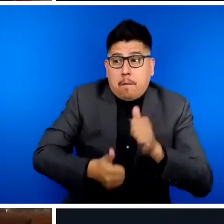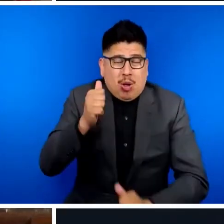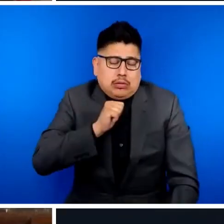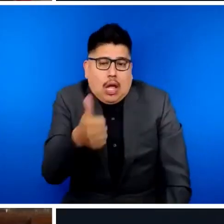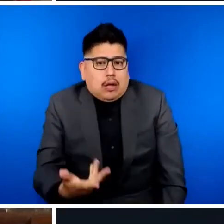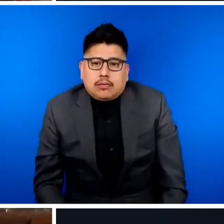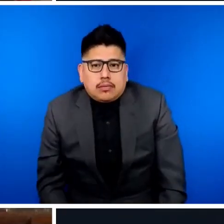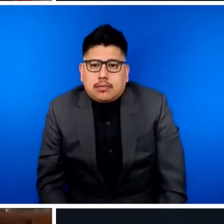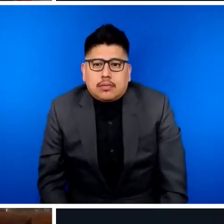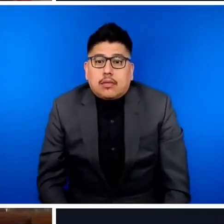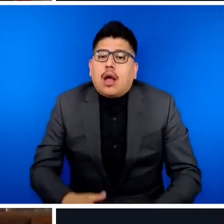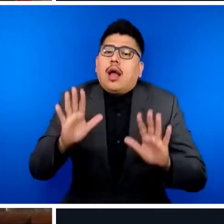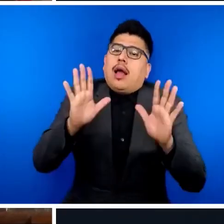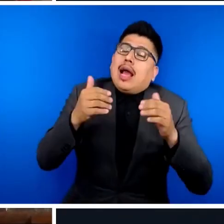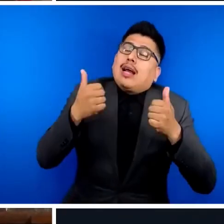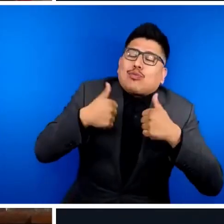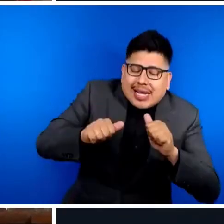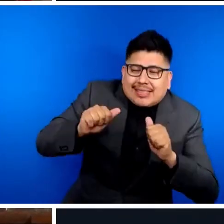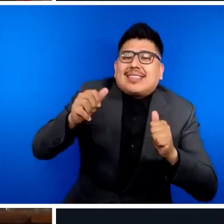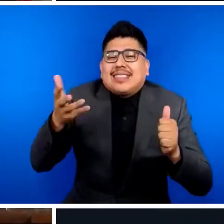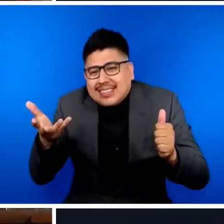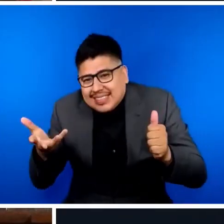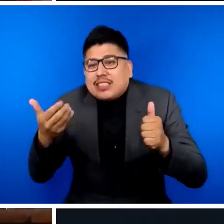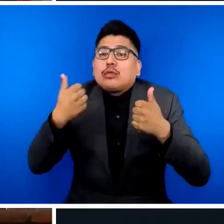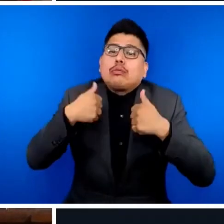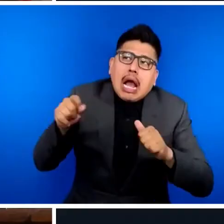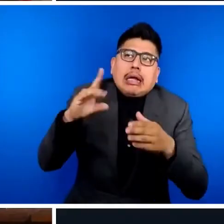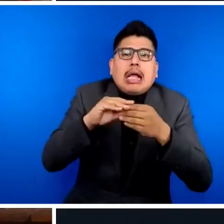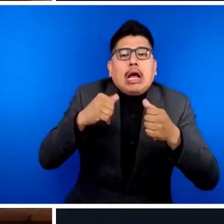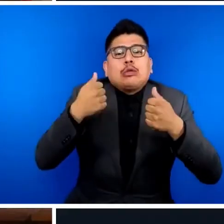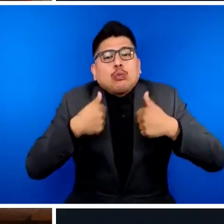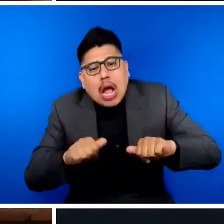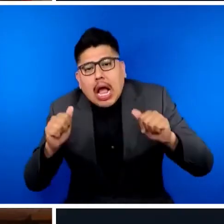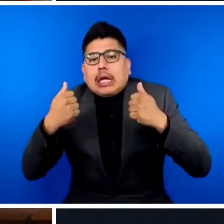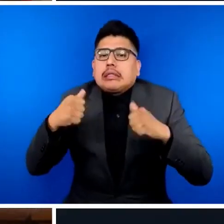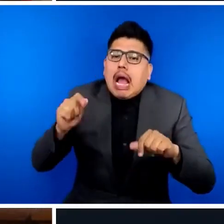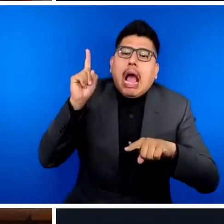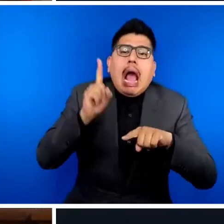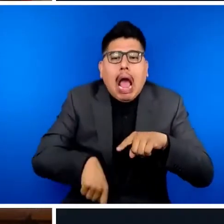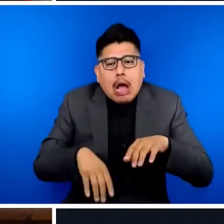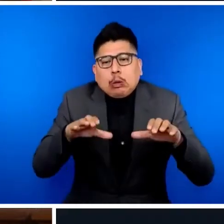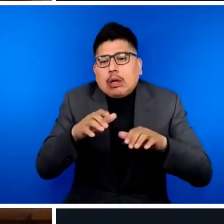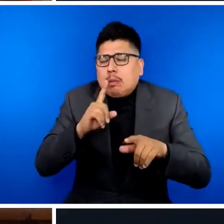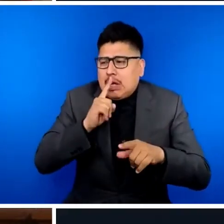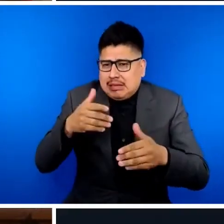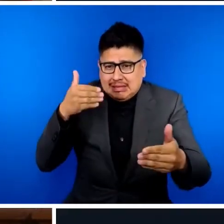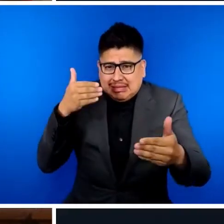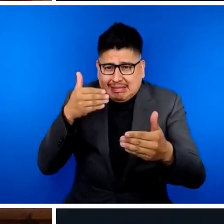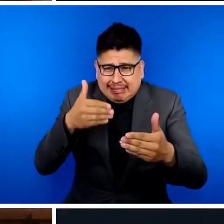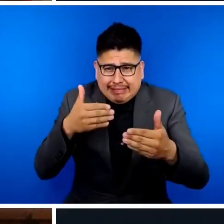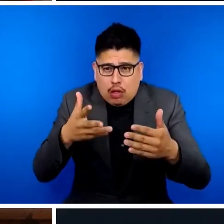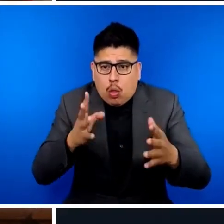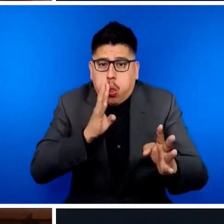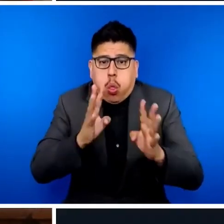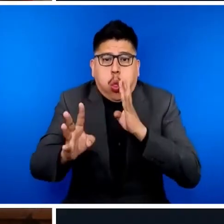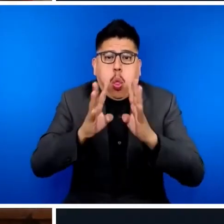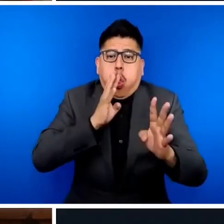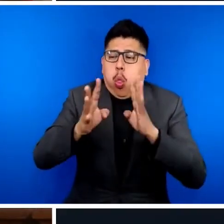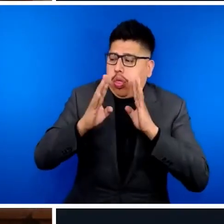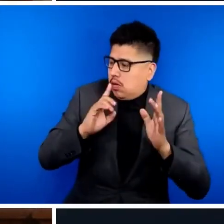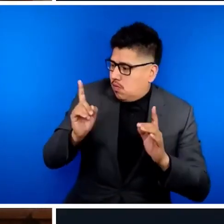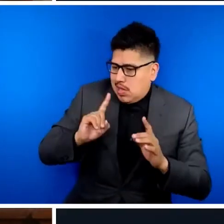they tried. They said they tried. They couldn't do it. They didn't even come close. They were all talk and no action, but I got it